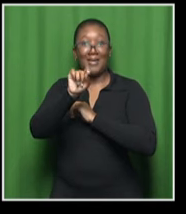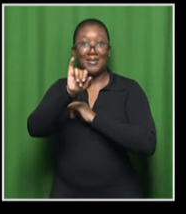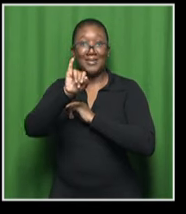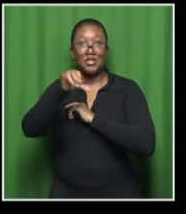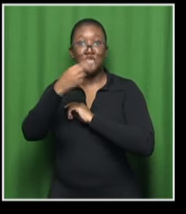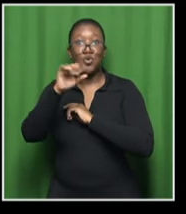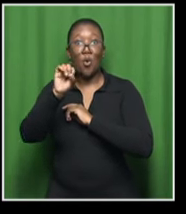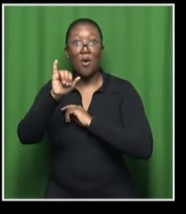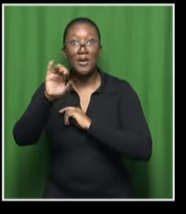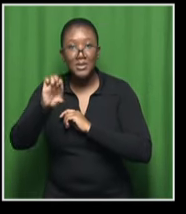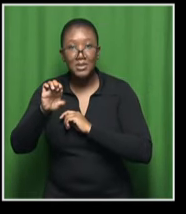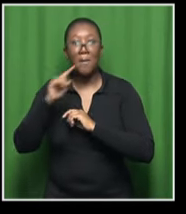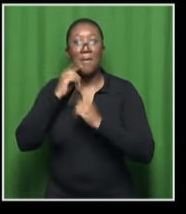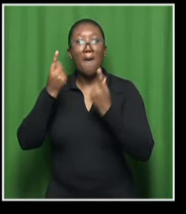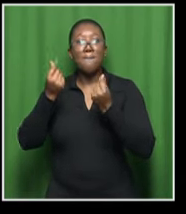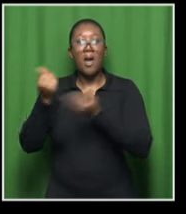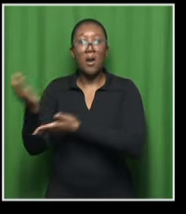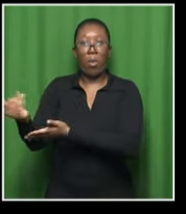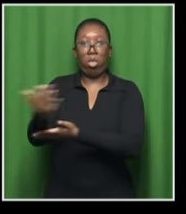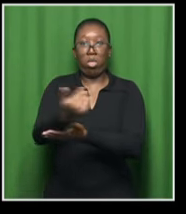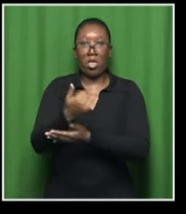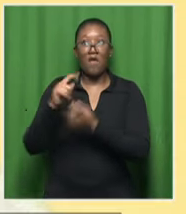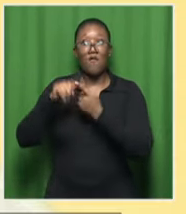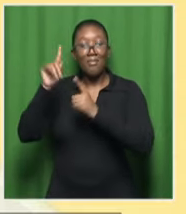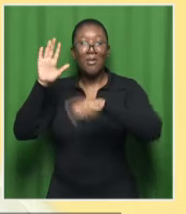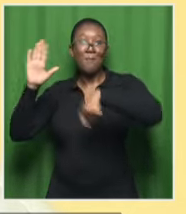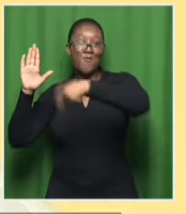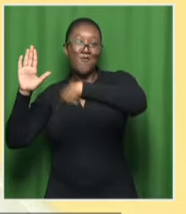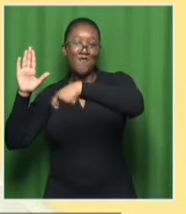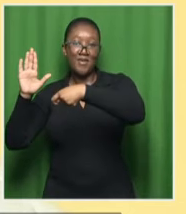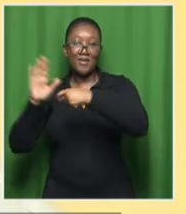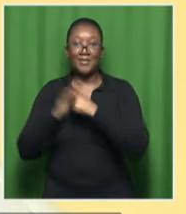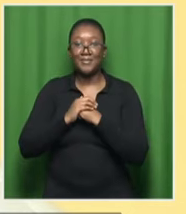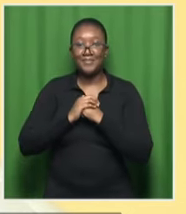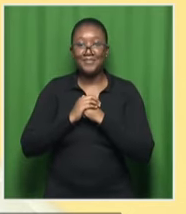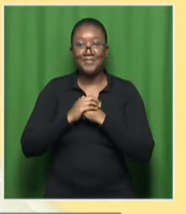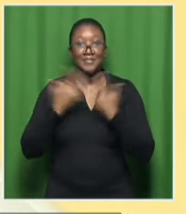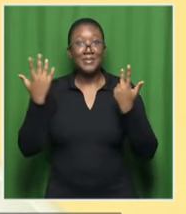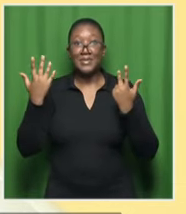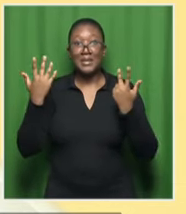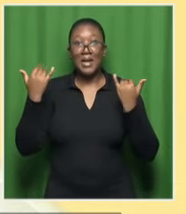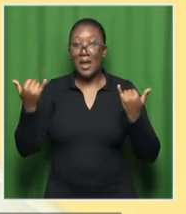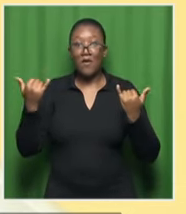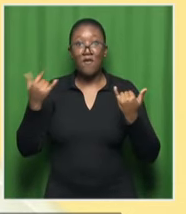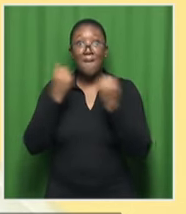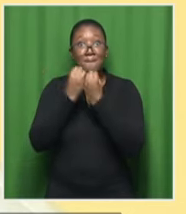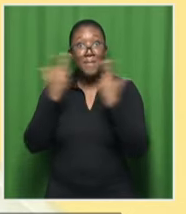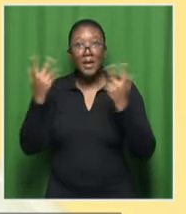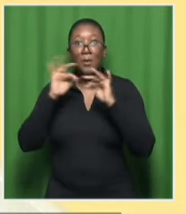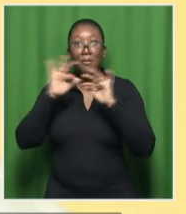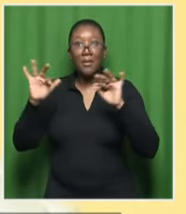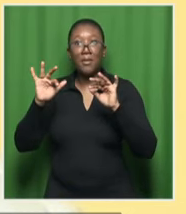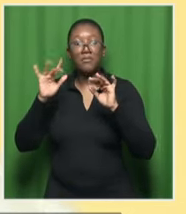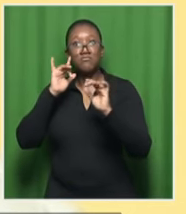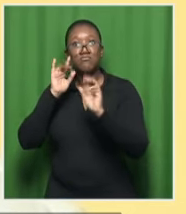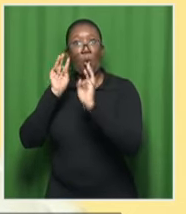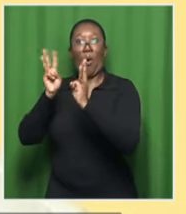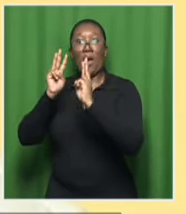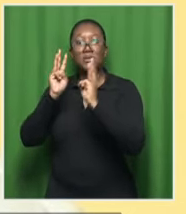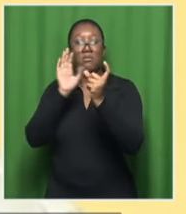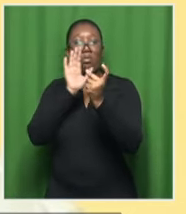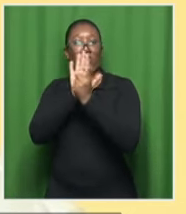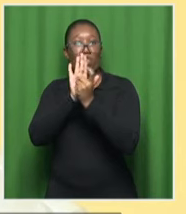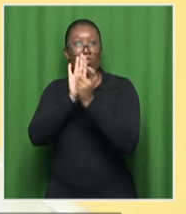was concluded without consulting its subject. They have subscribers, millions of subscribers. They're going to